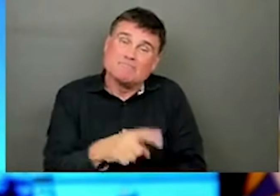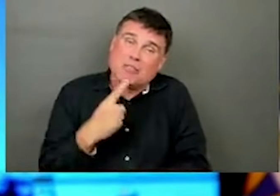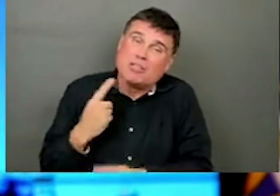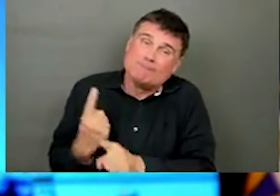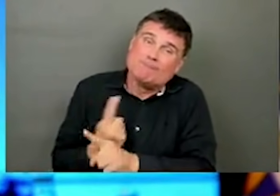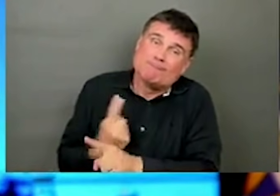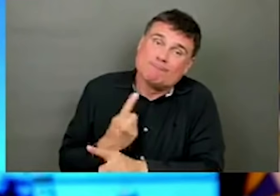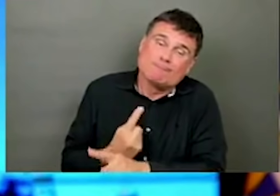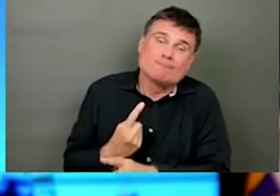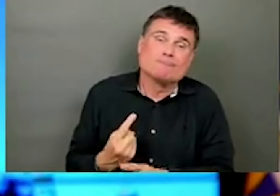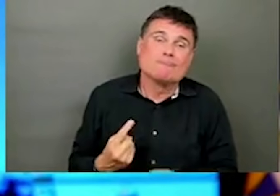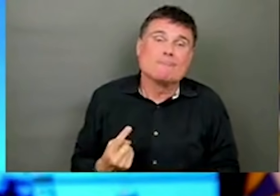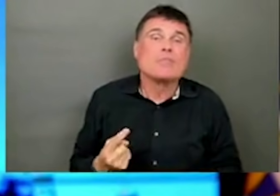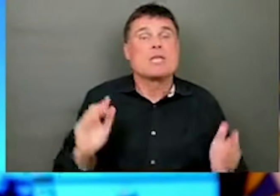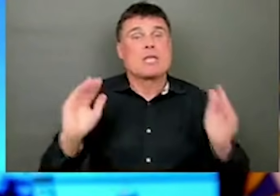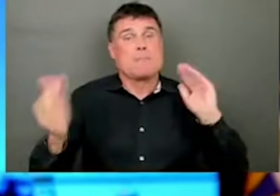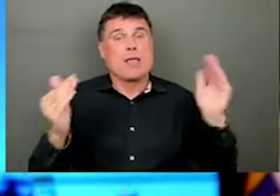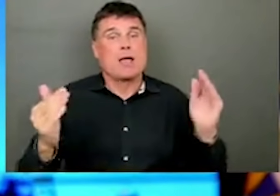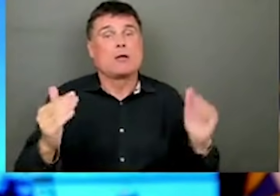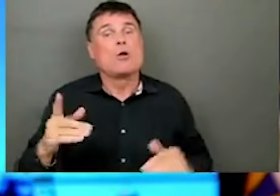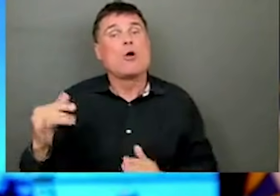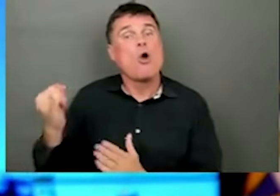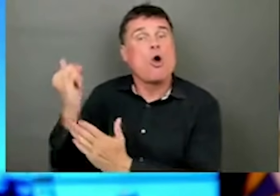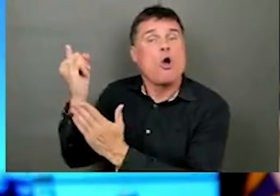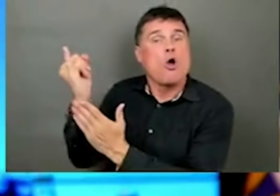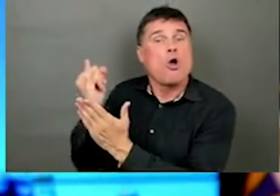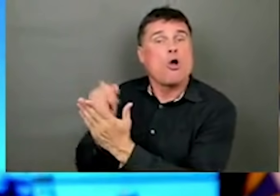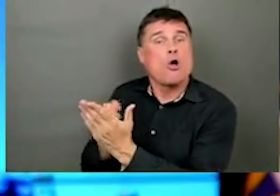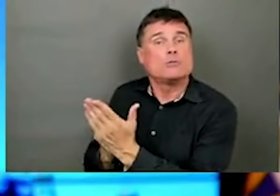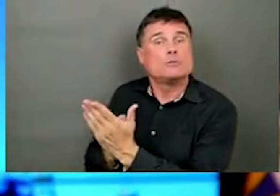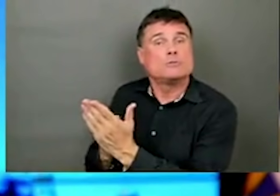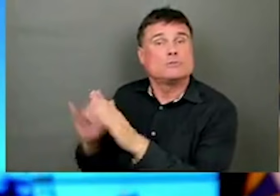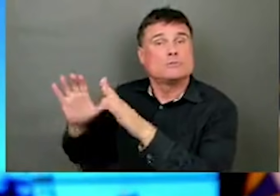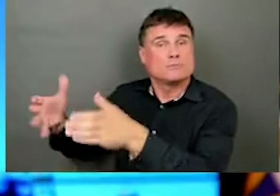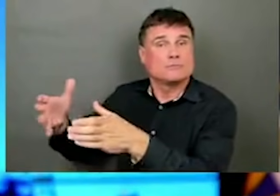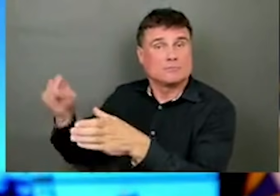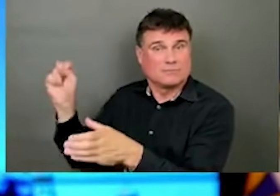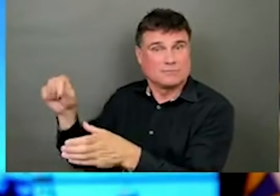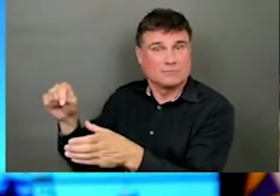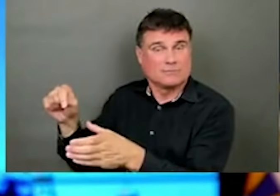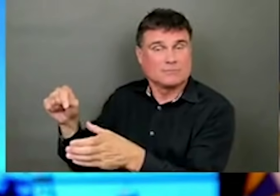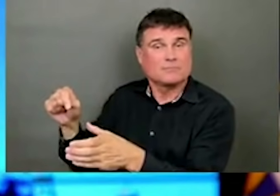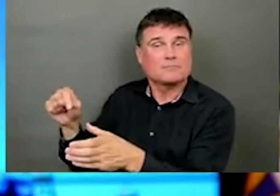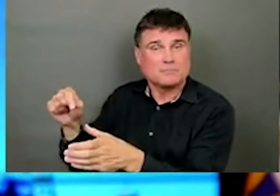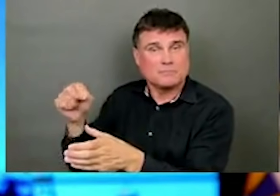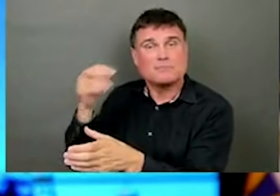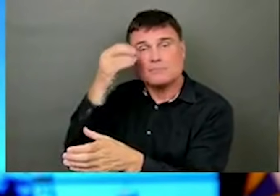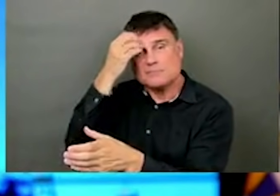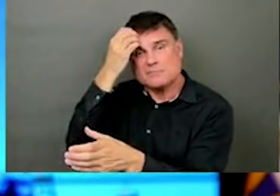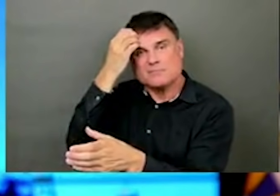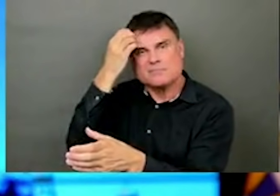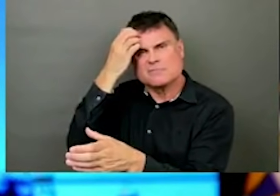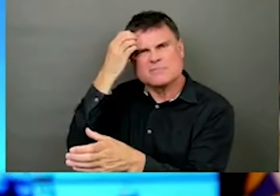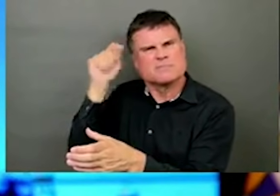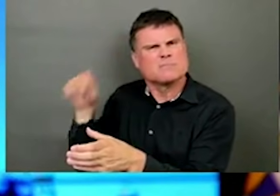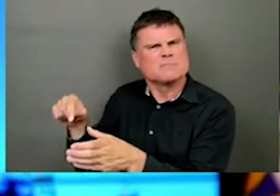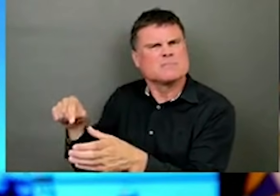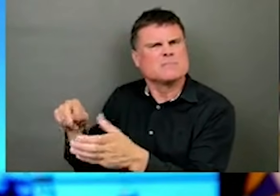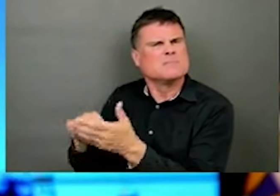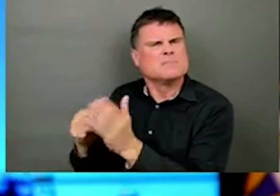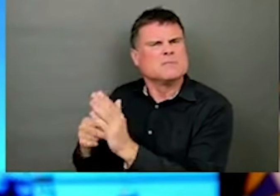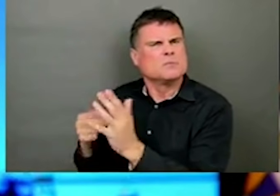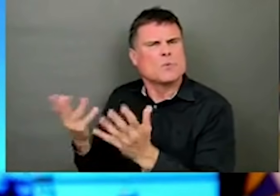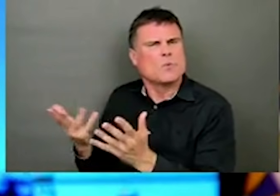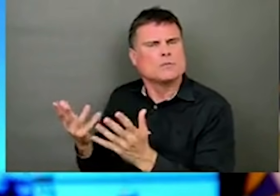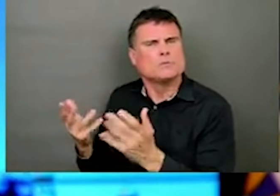having high-risk settings, and we're talking through this, what does it mean to have a high-risk setting right now